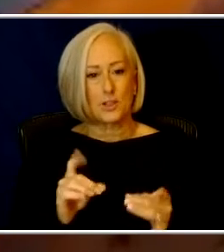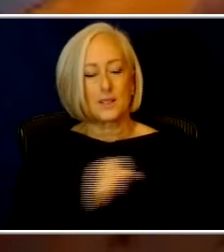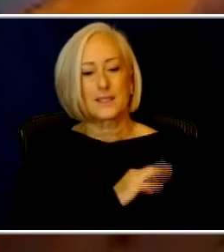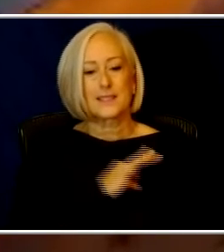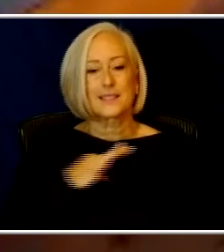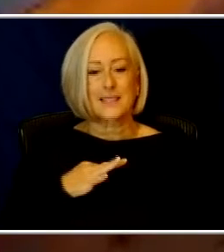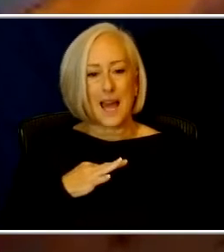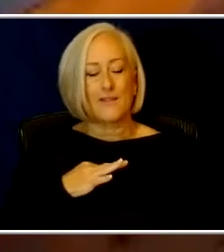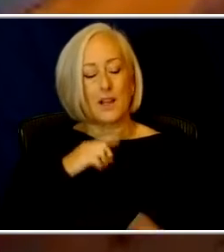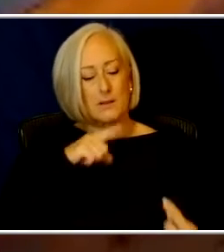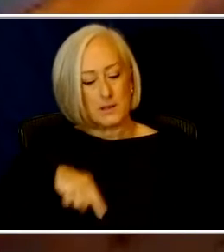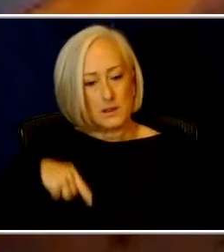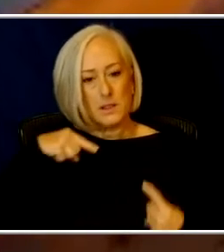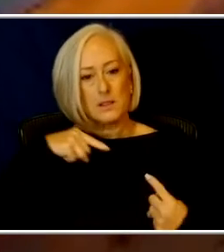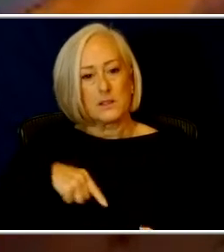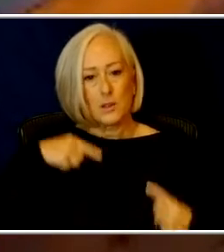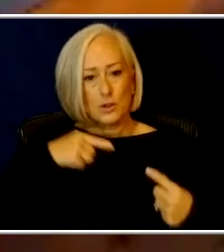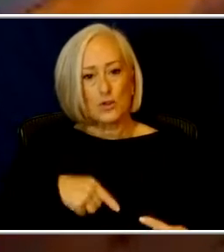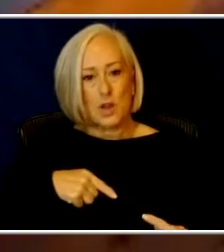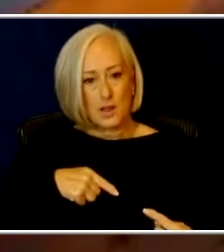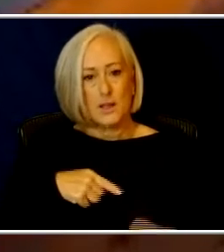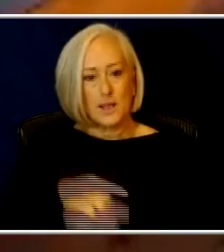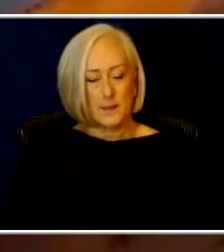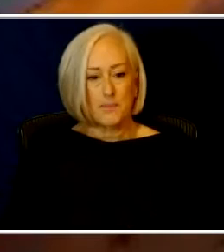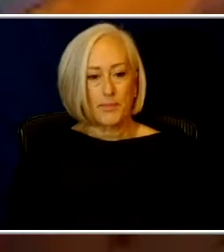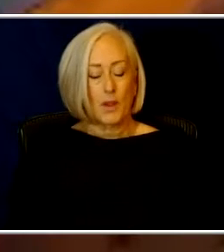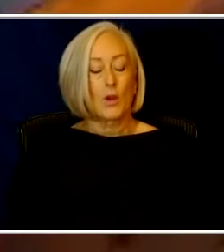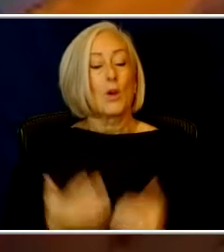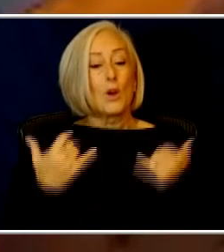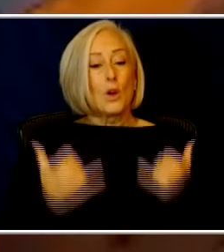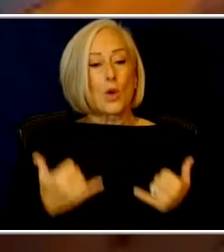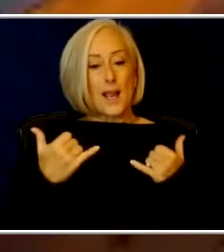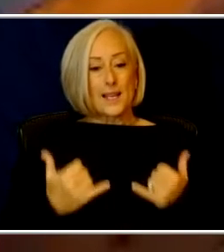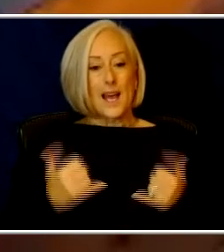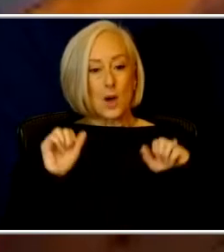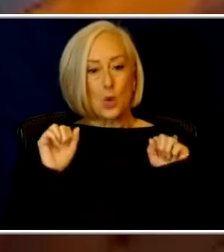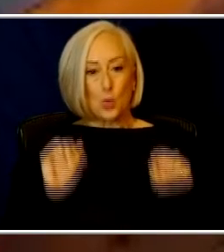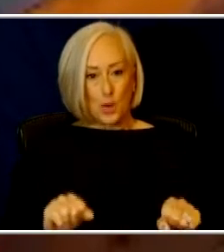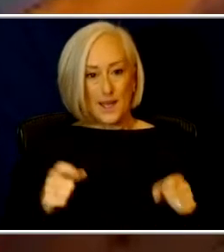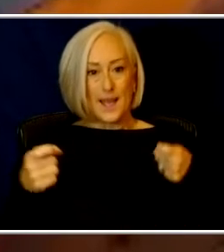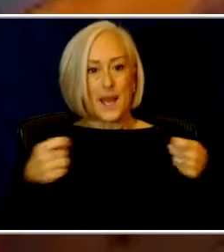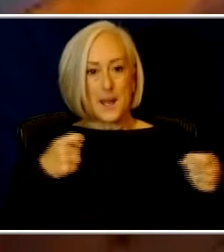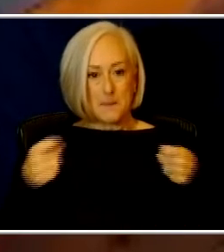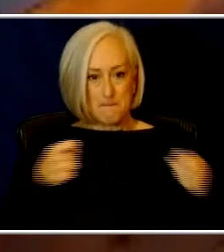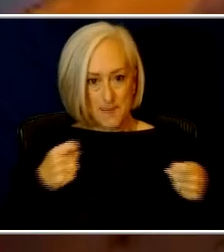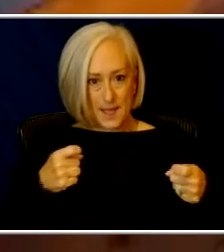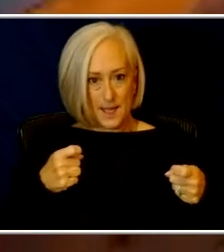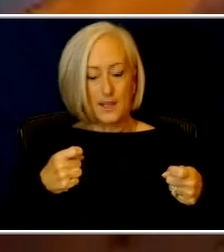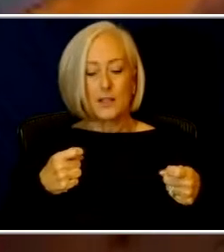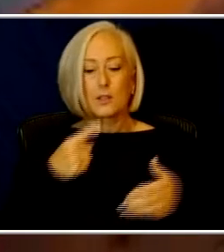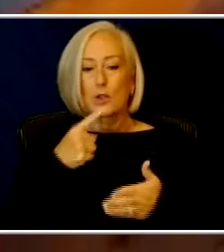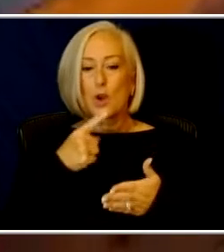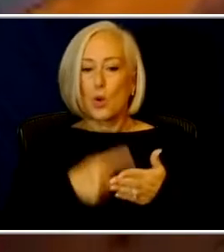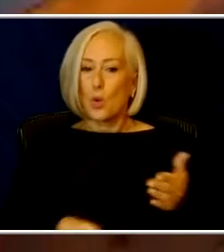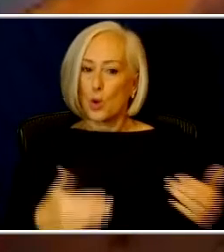We fortunately, at least as things sit currently, we're able to manage the volumes that we have.